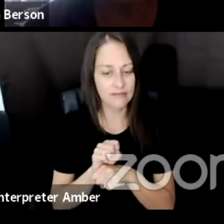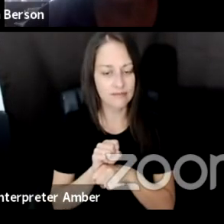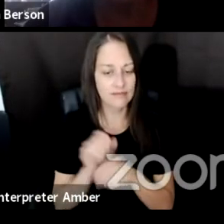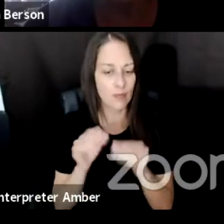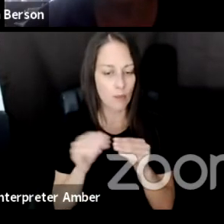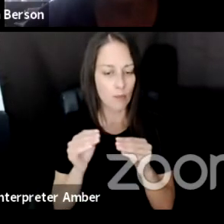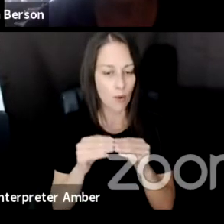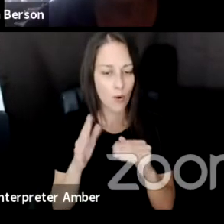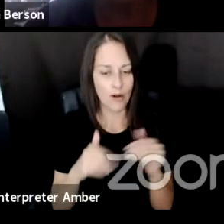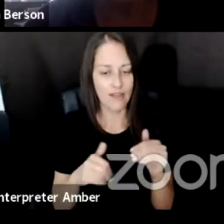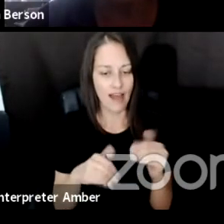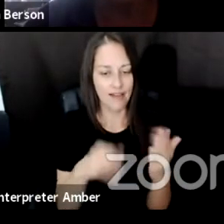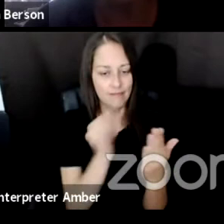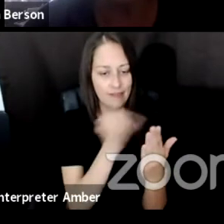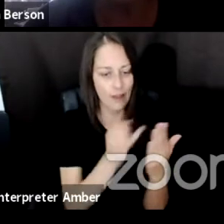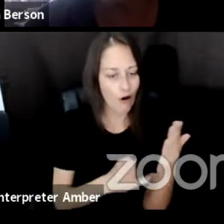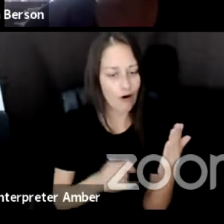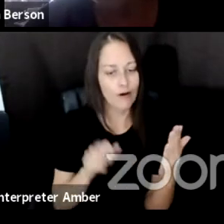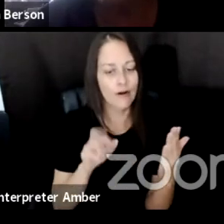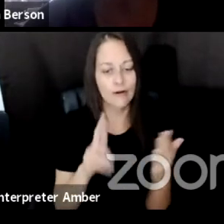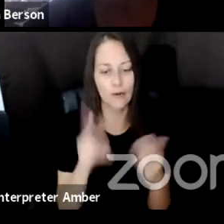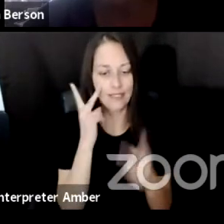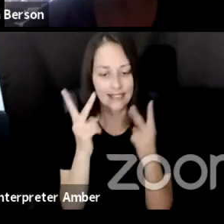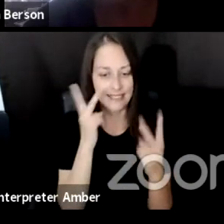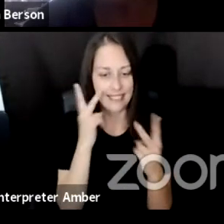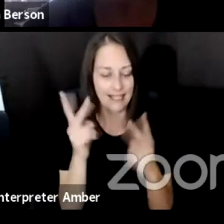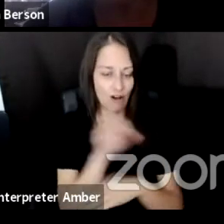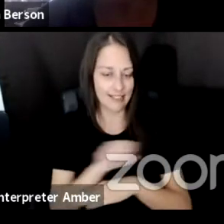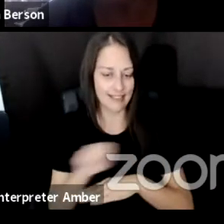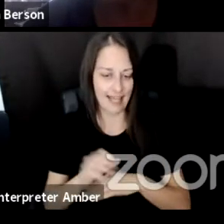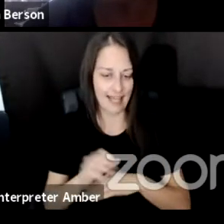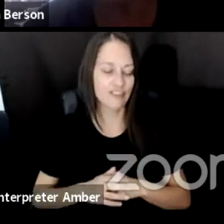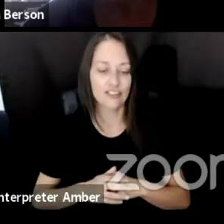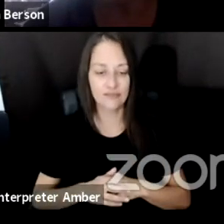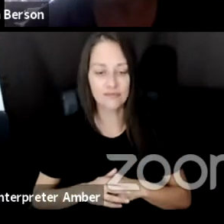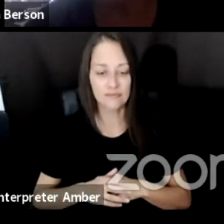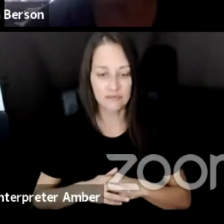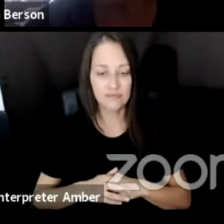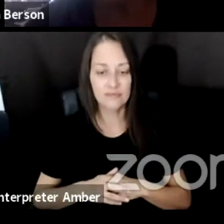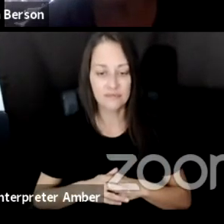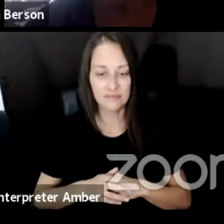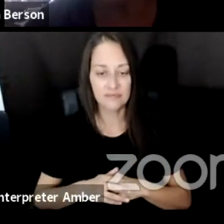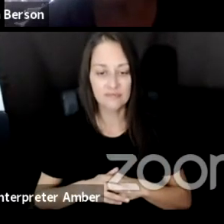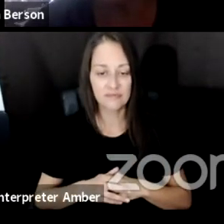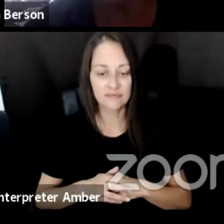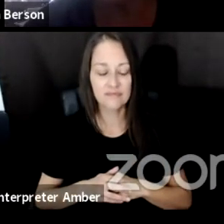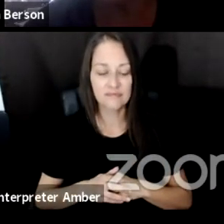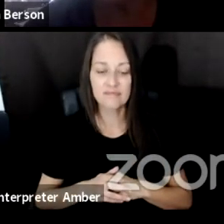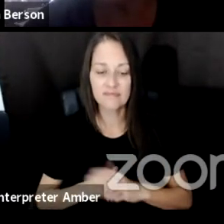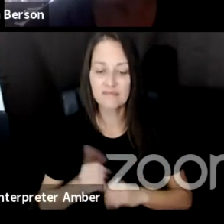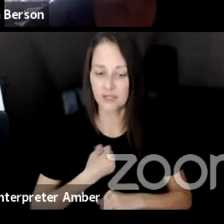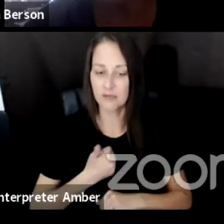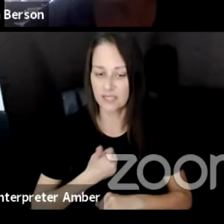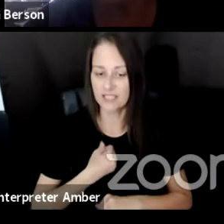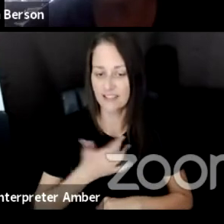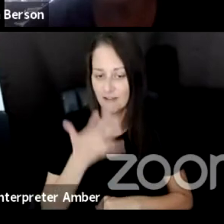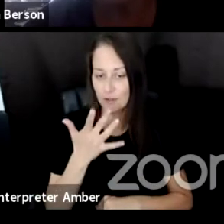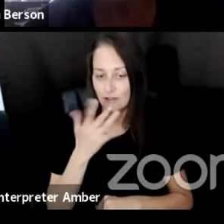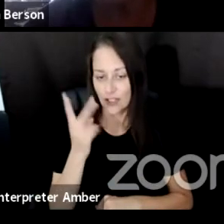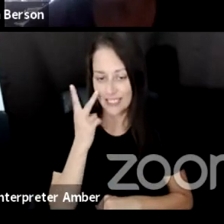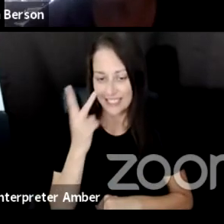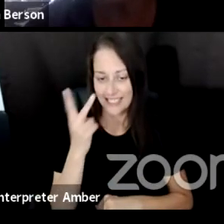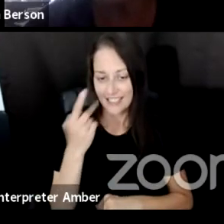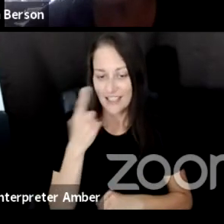might see on stage. And that's what I like to see in arts coverage.